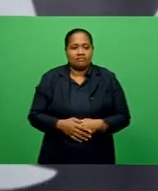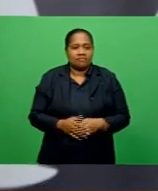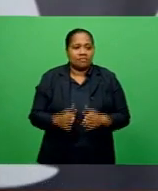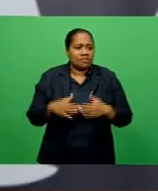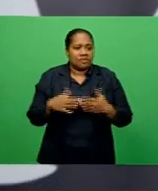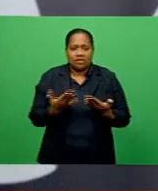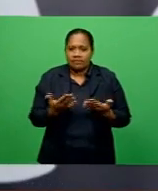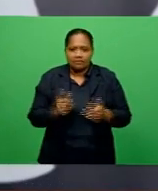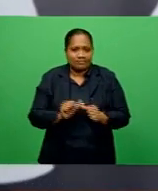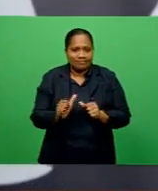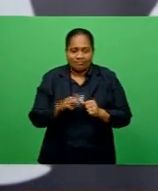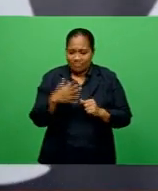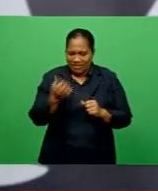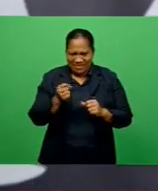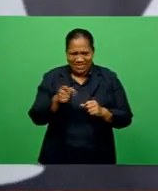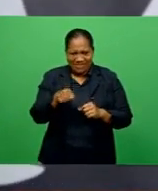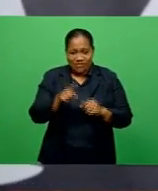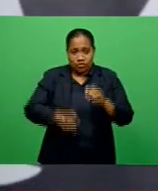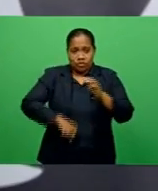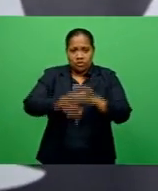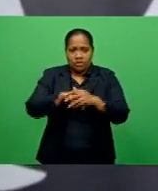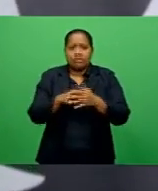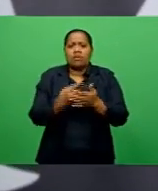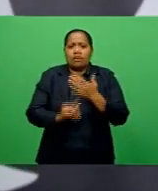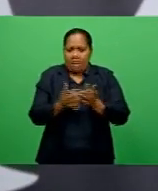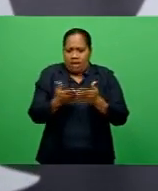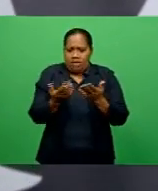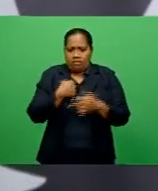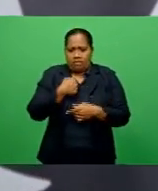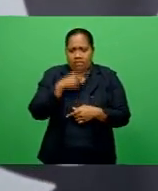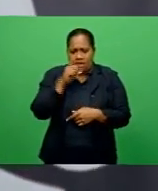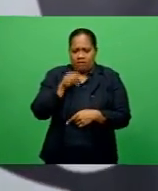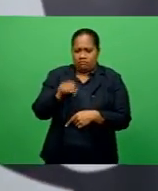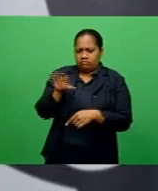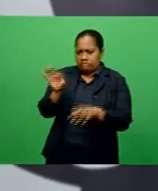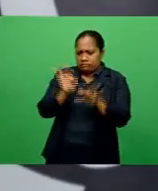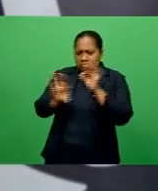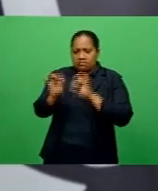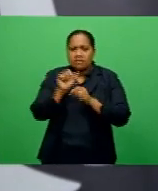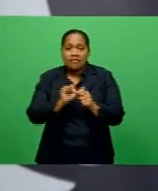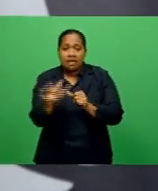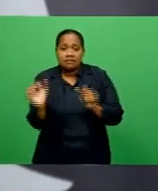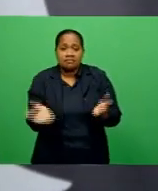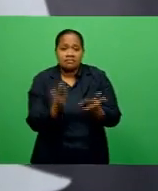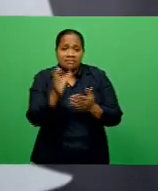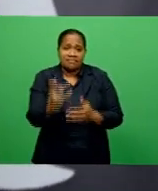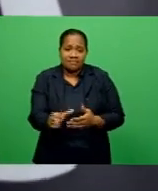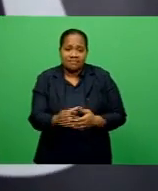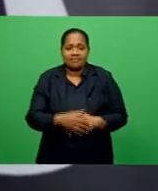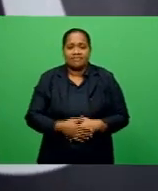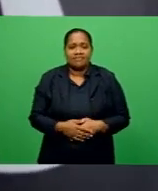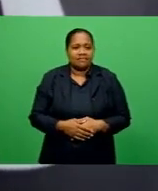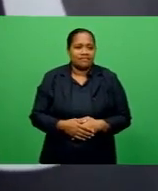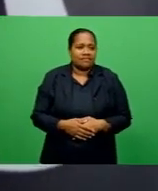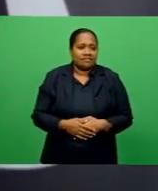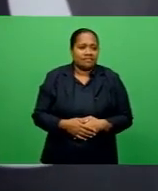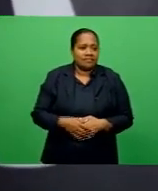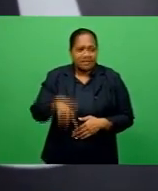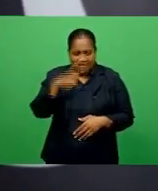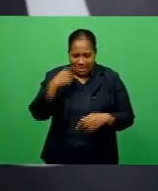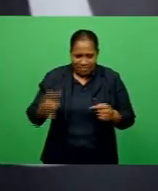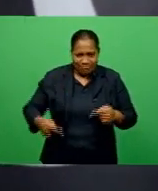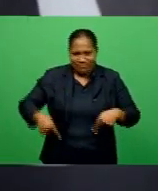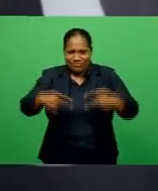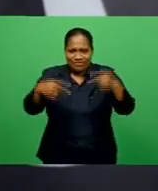top of that is potentially looking at how I can take some of those best players and get them regularly playing against each other in a series of